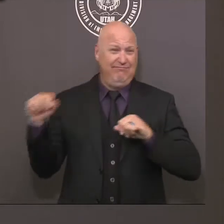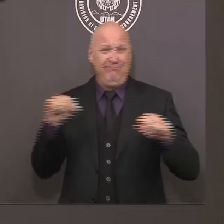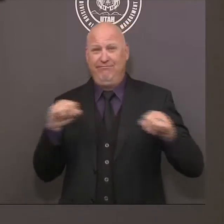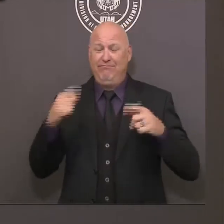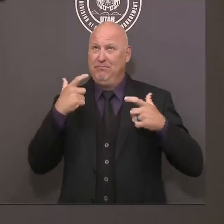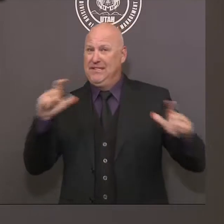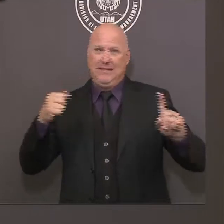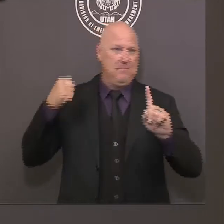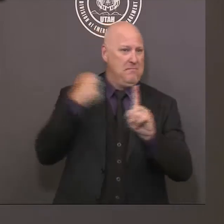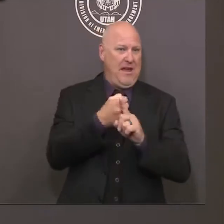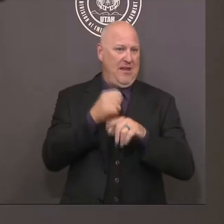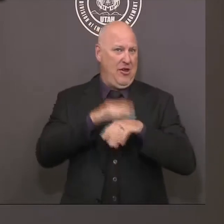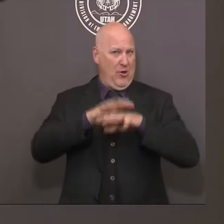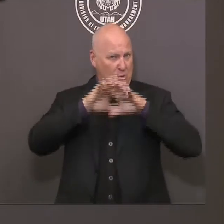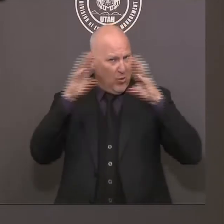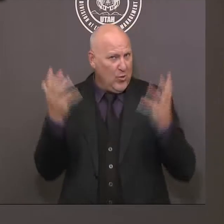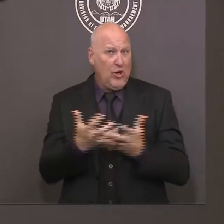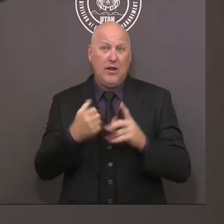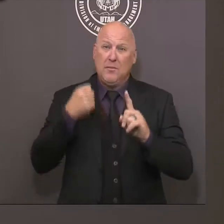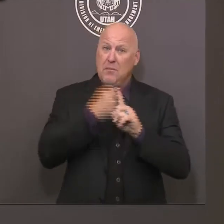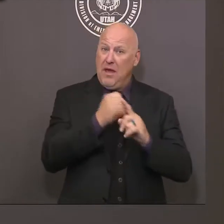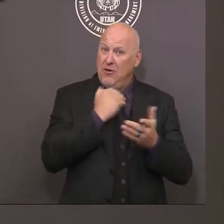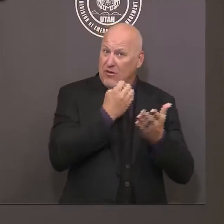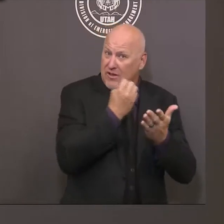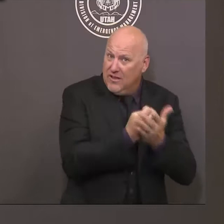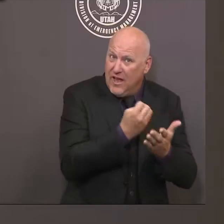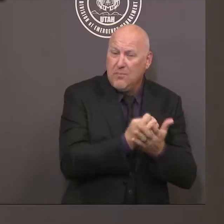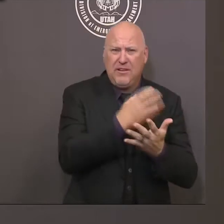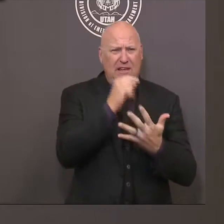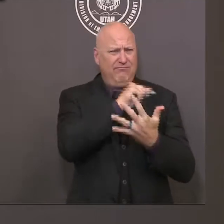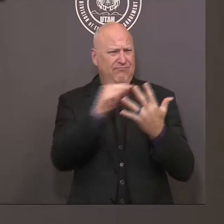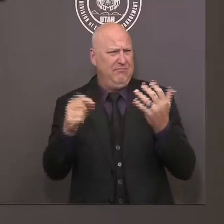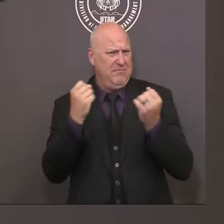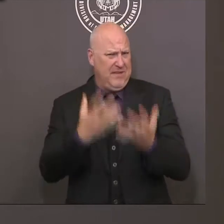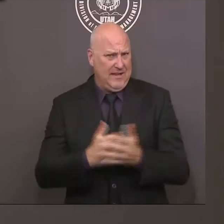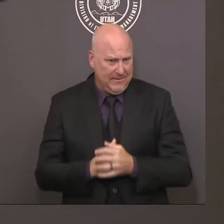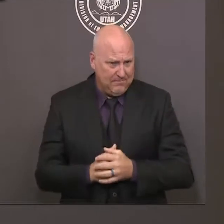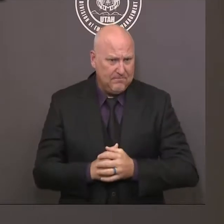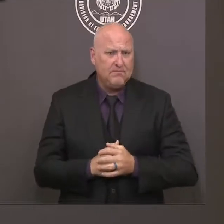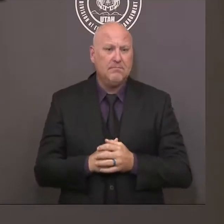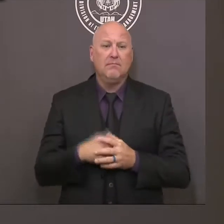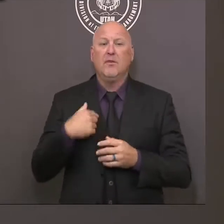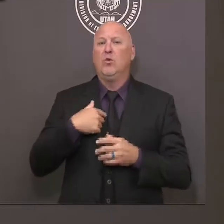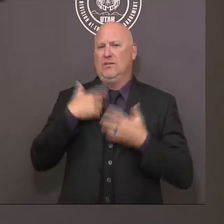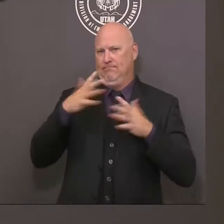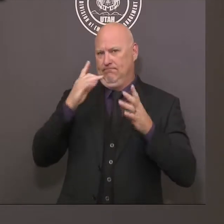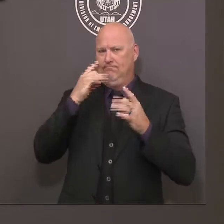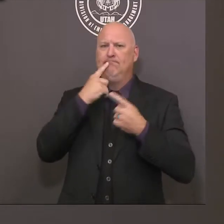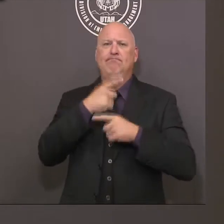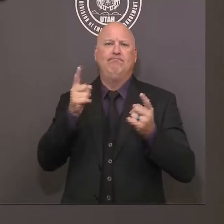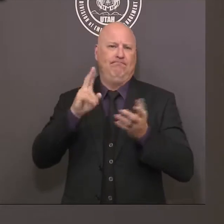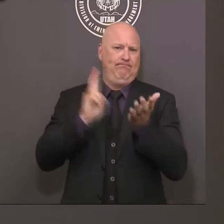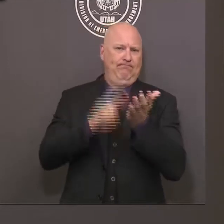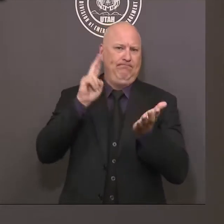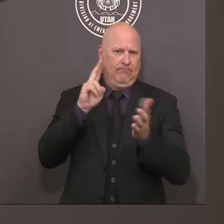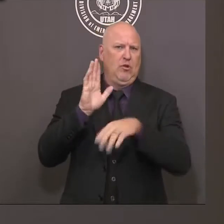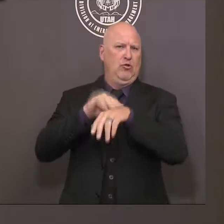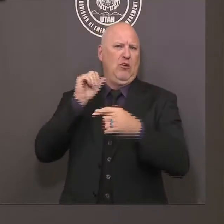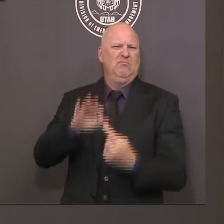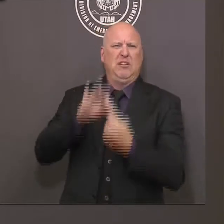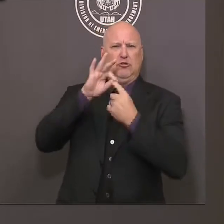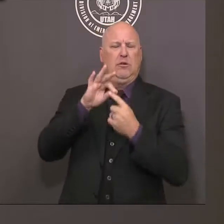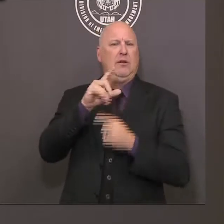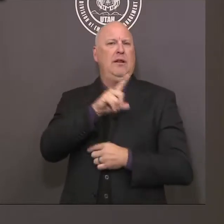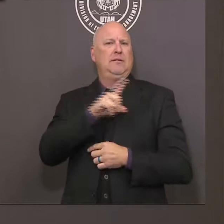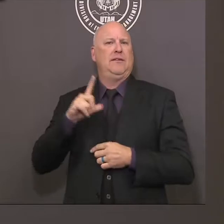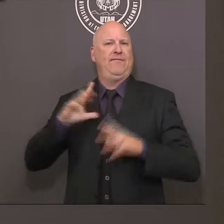you know, I've called a special session for the legislature to convene, and the number one most foremost issue that they'll be addressing